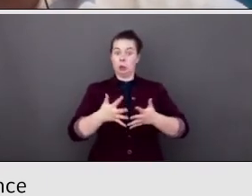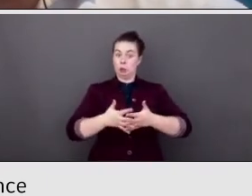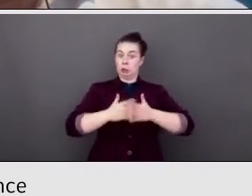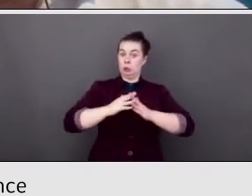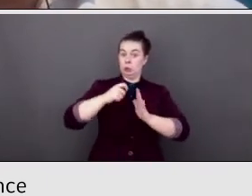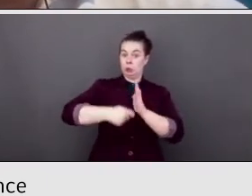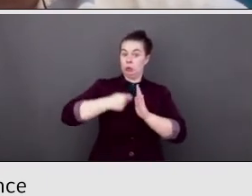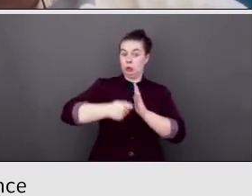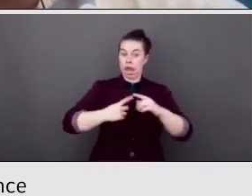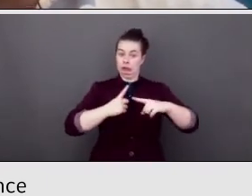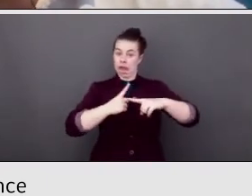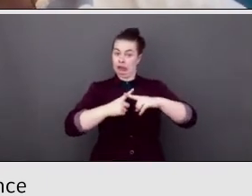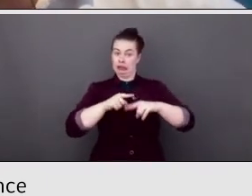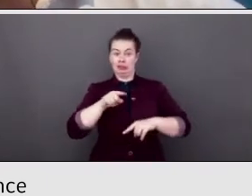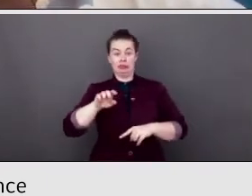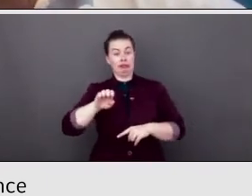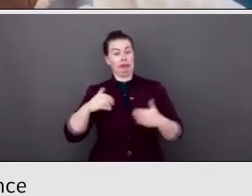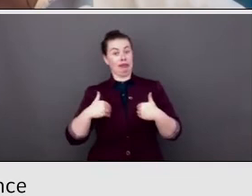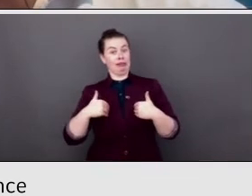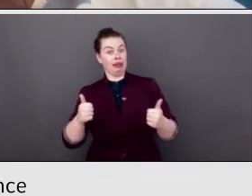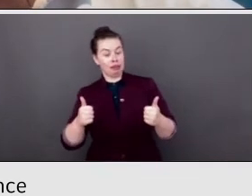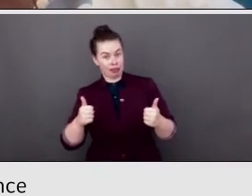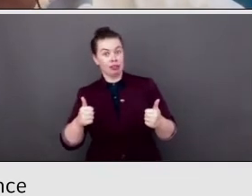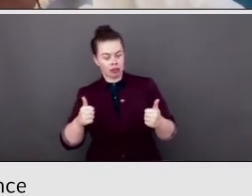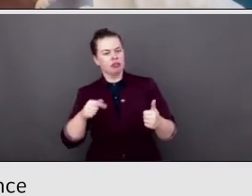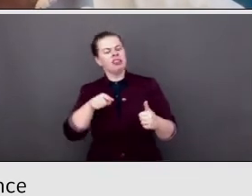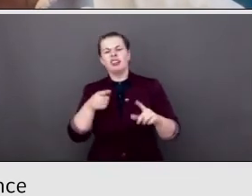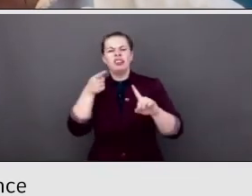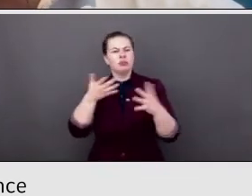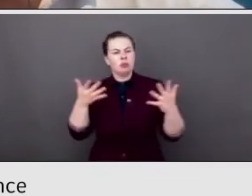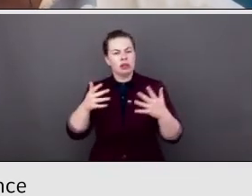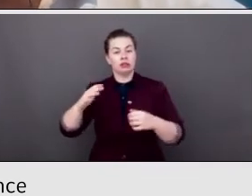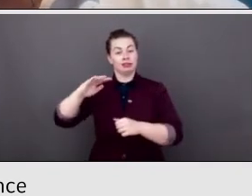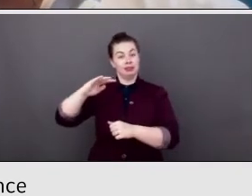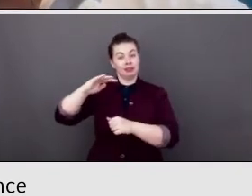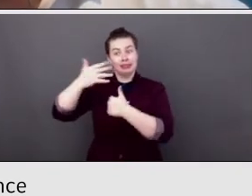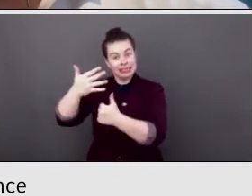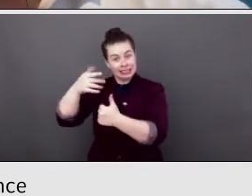There are 34 participants across Europe that will develop and test those specifications.